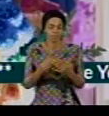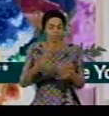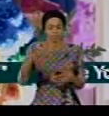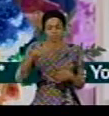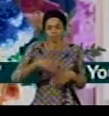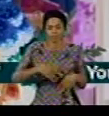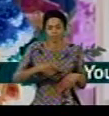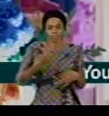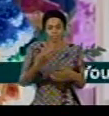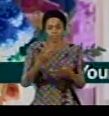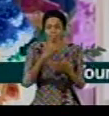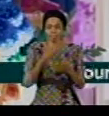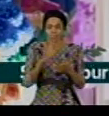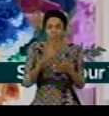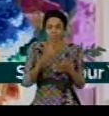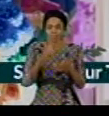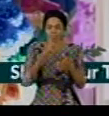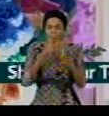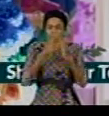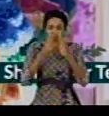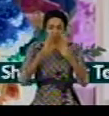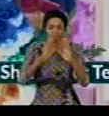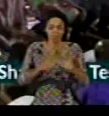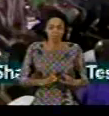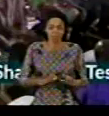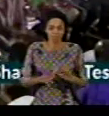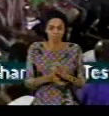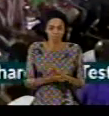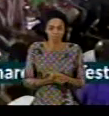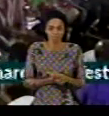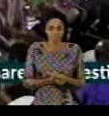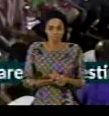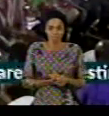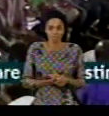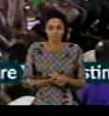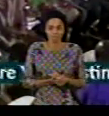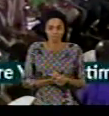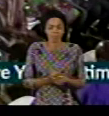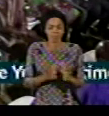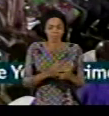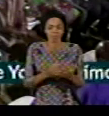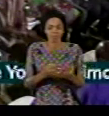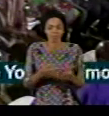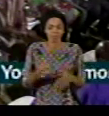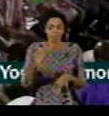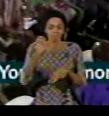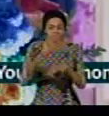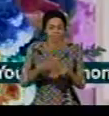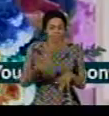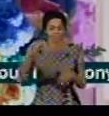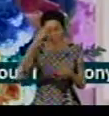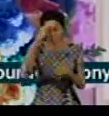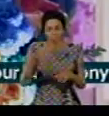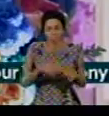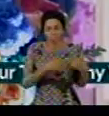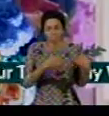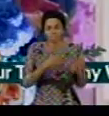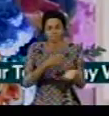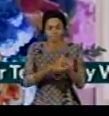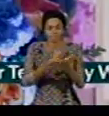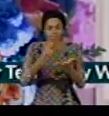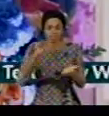the Holy Ghost the Holy Ghost he happened touch my heart and take away